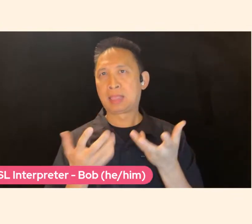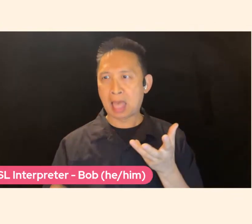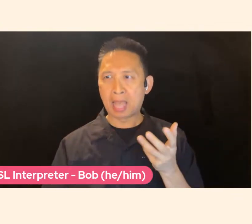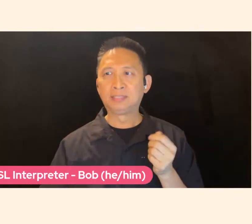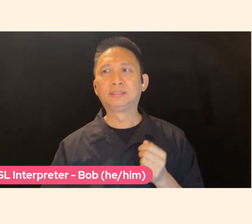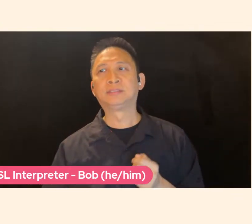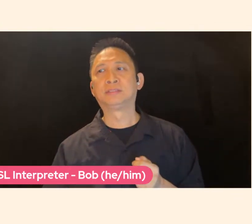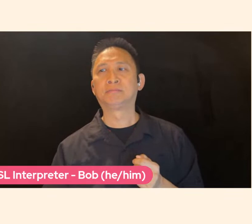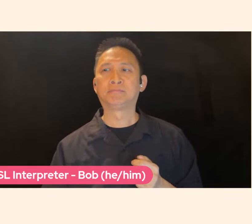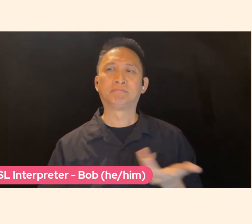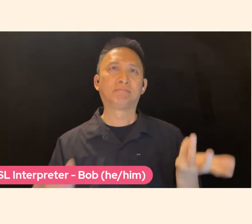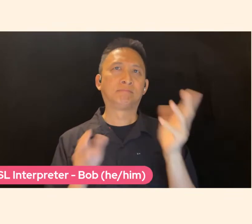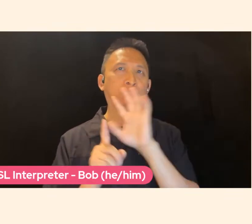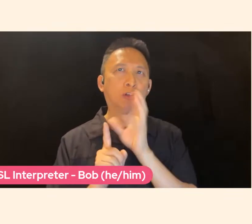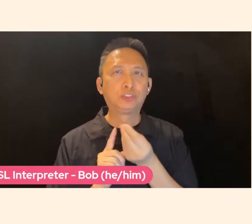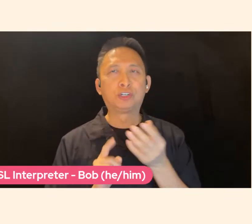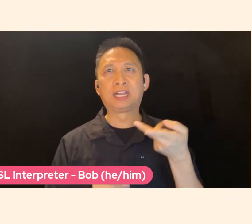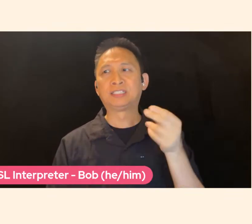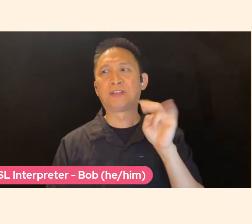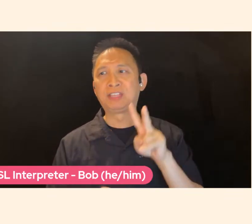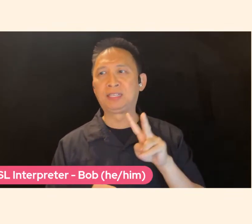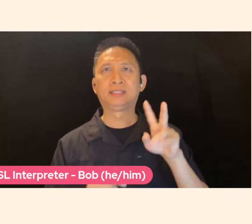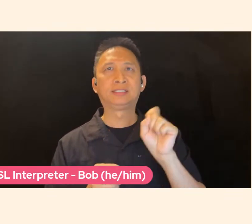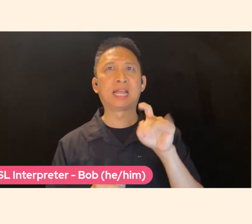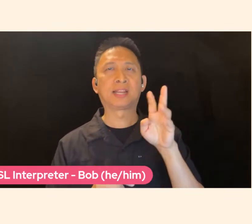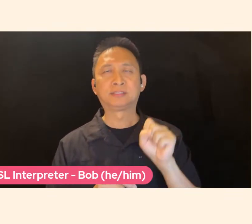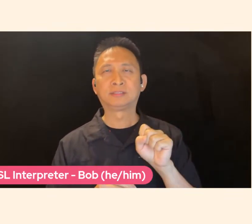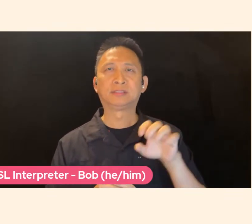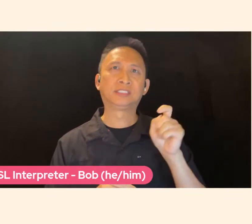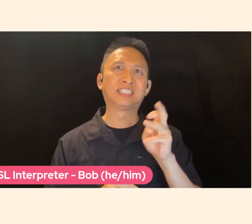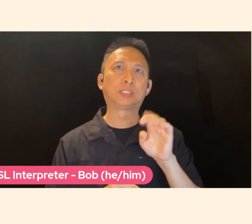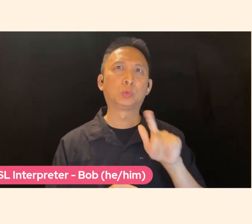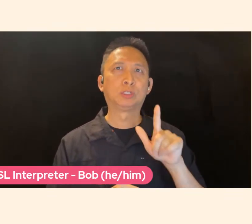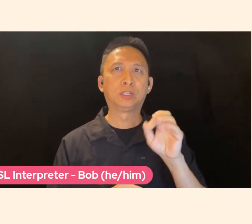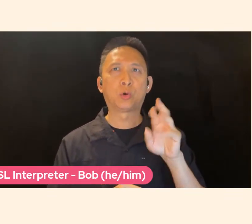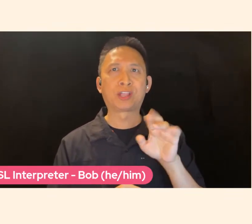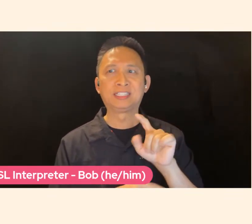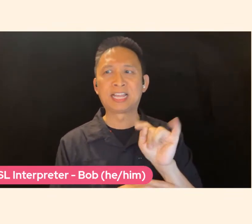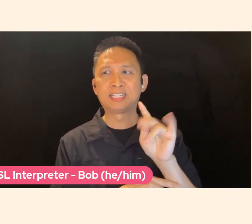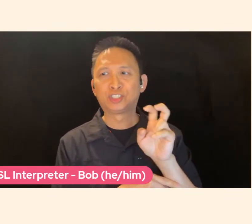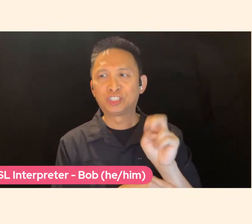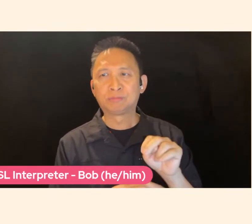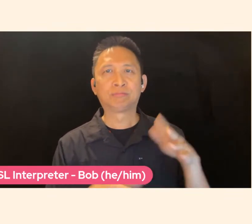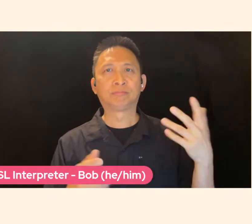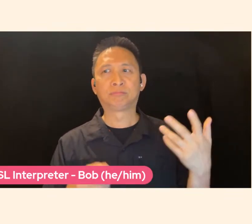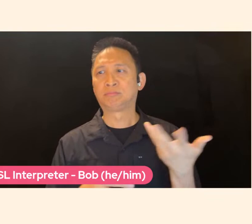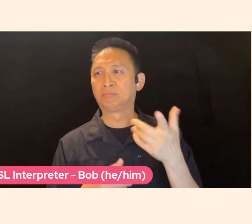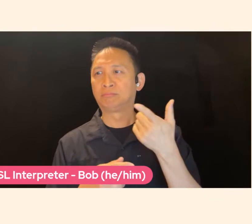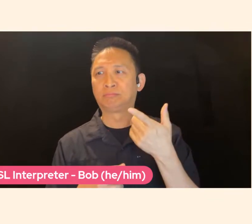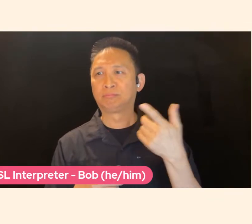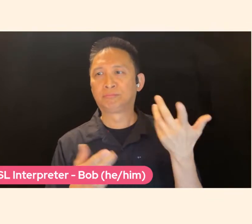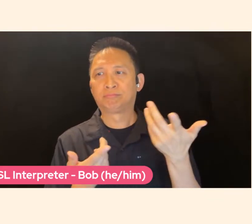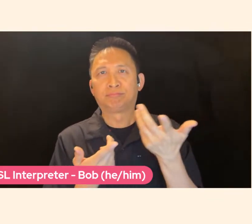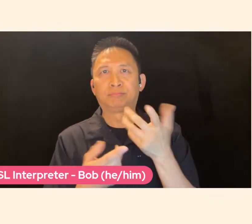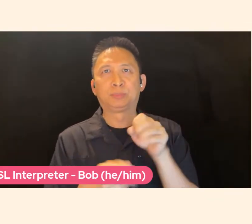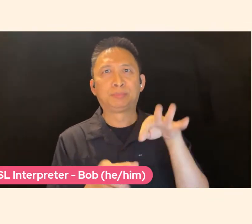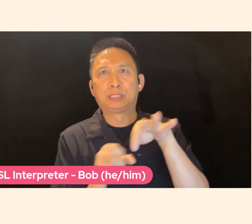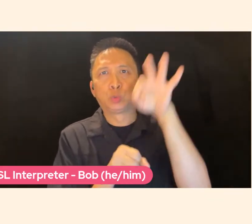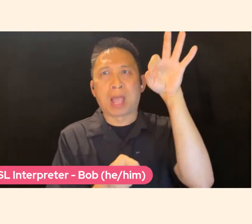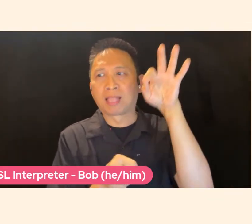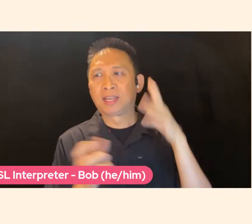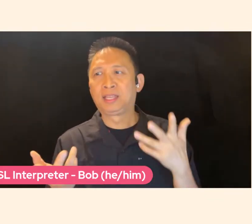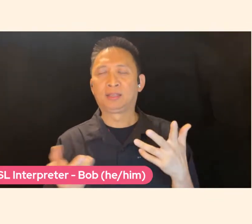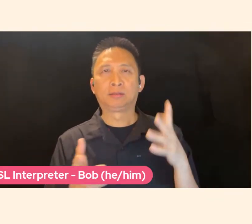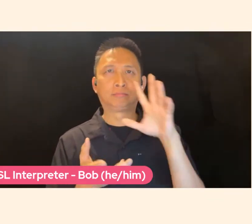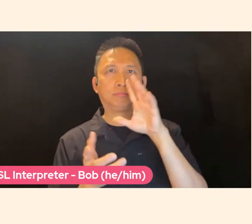expression, spirituality, and ability. Within our community, each individual is a cherished member. Before we dive